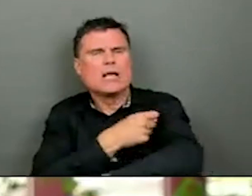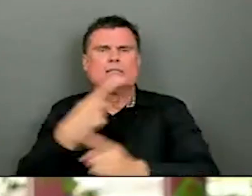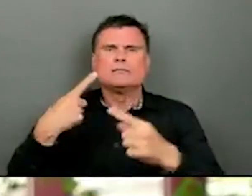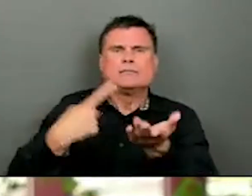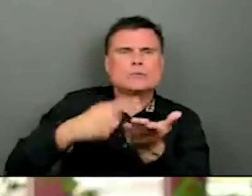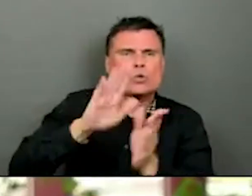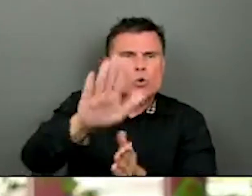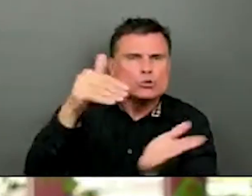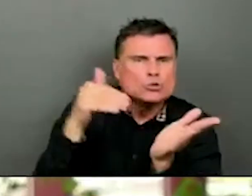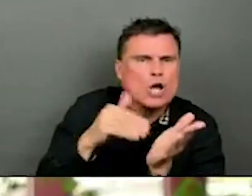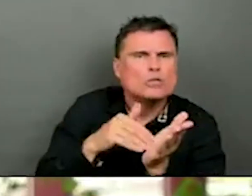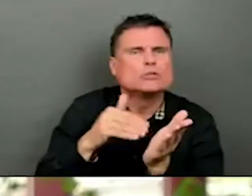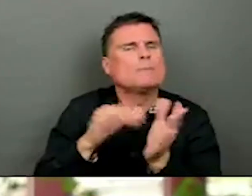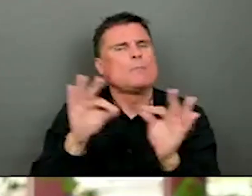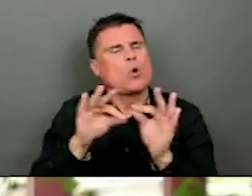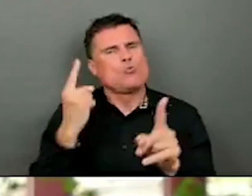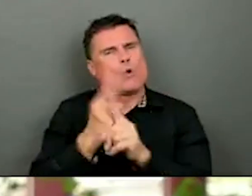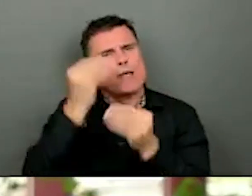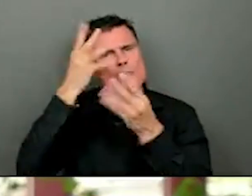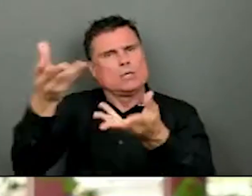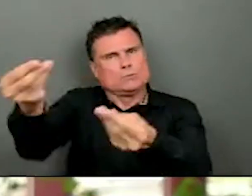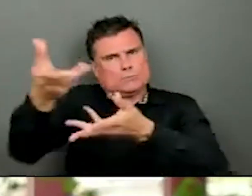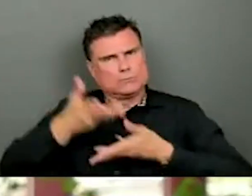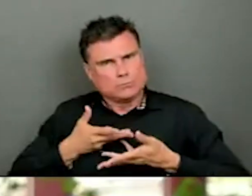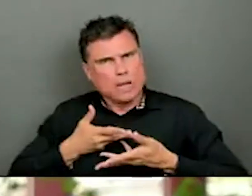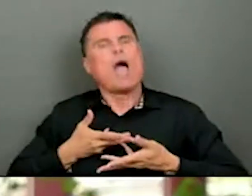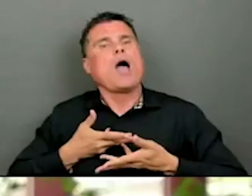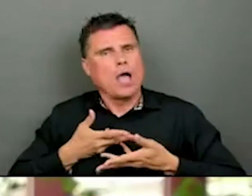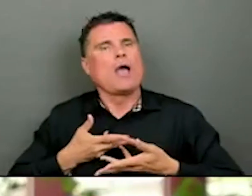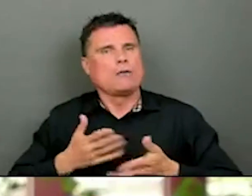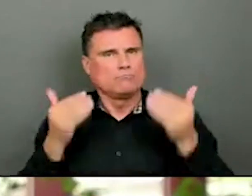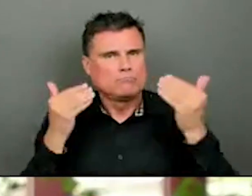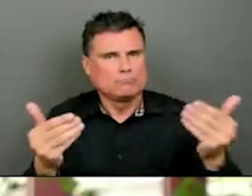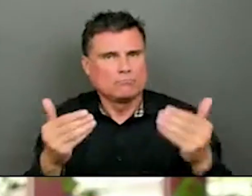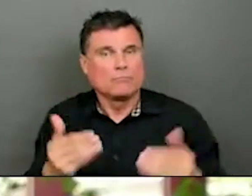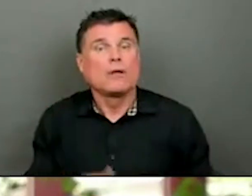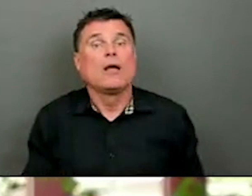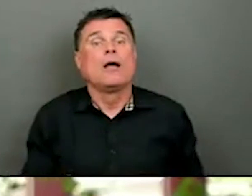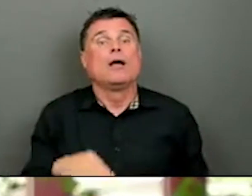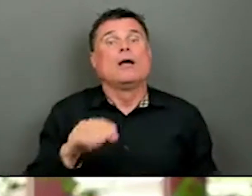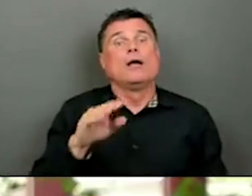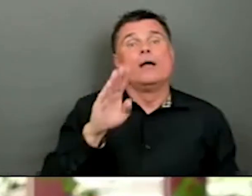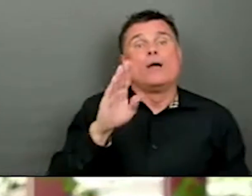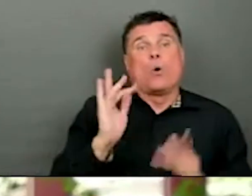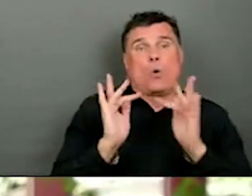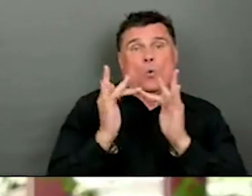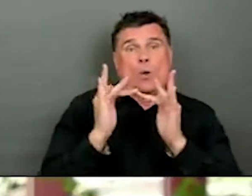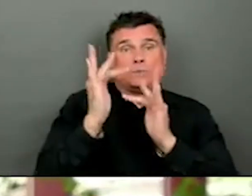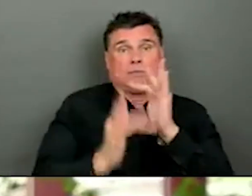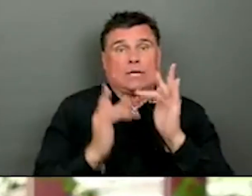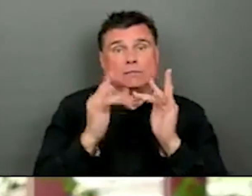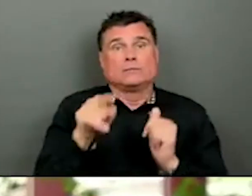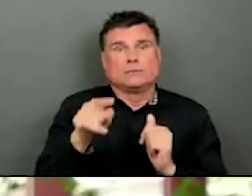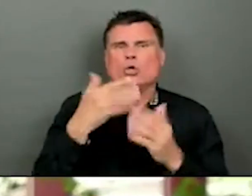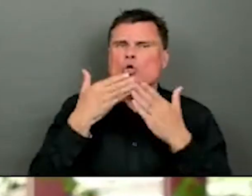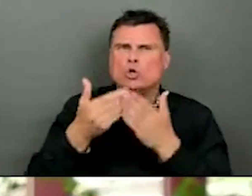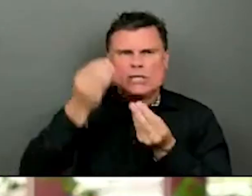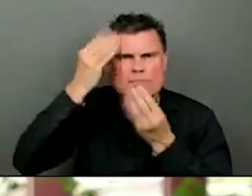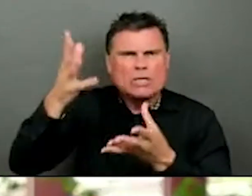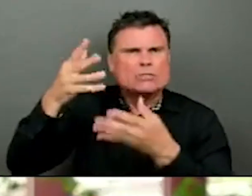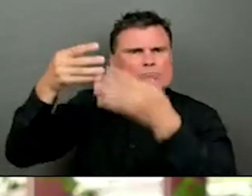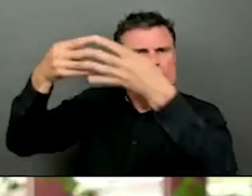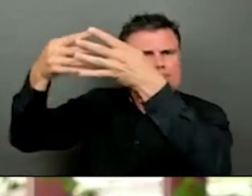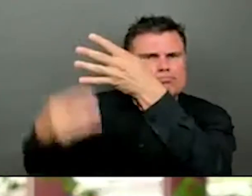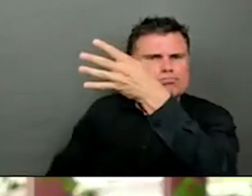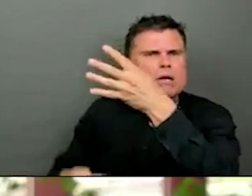you need. There's lots of credible information on the BC CDC website about the safety and the efficacy, how well these